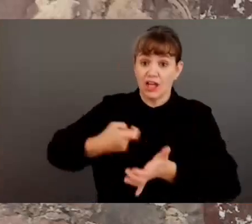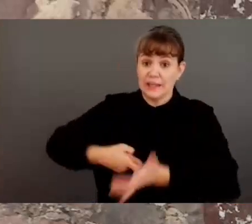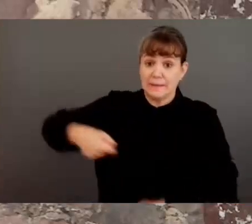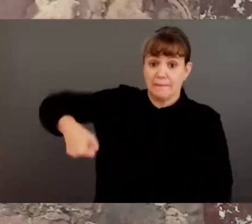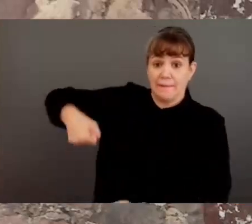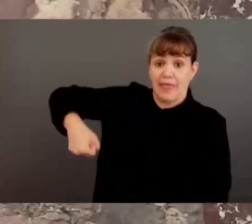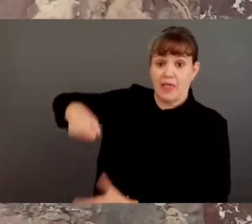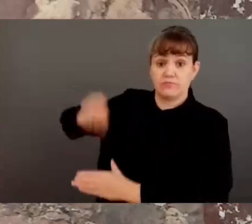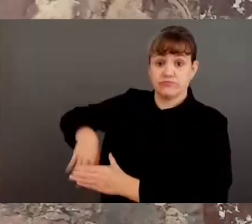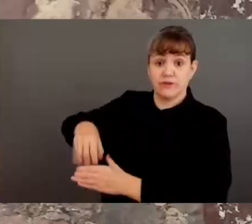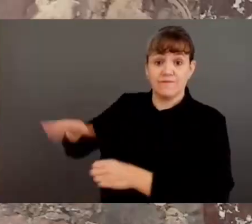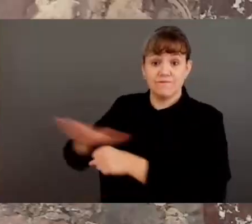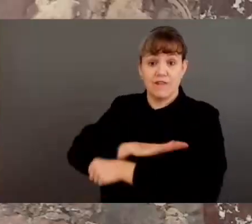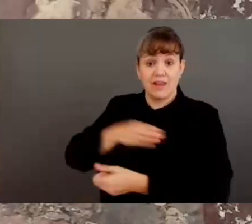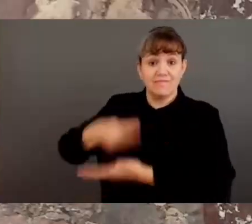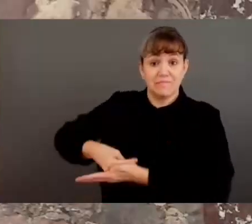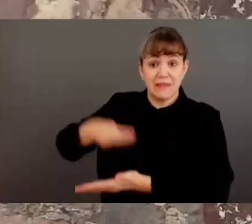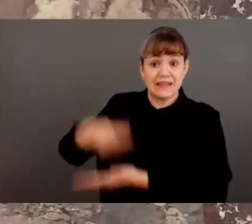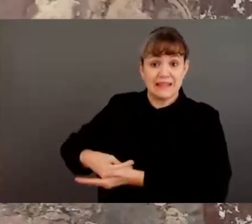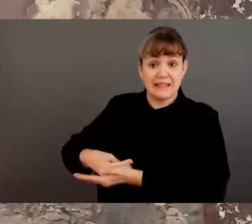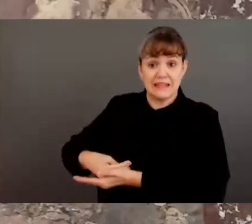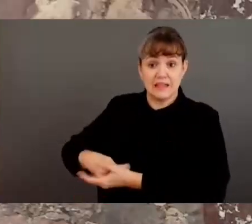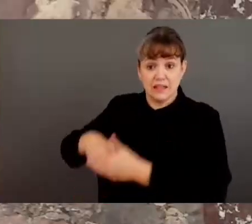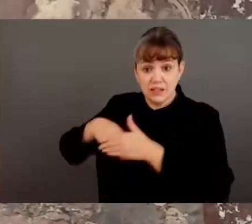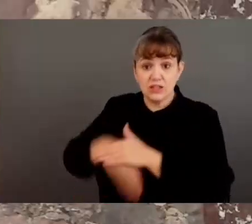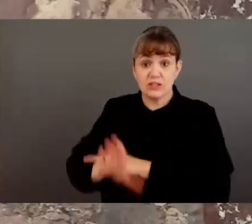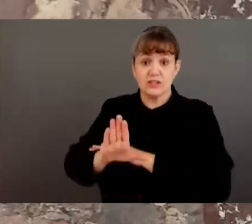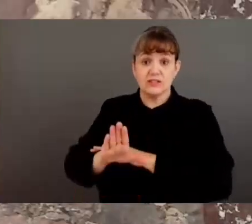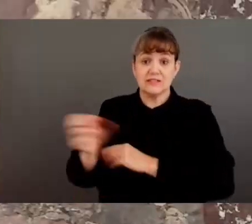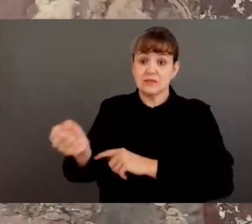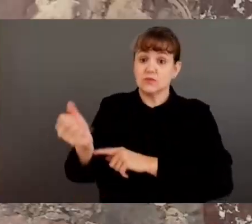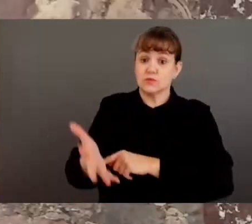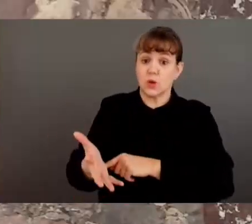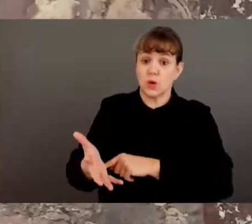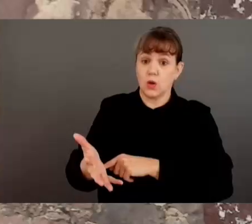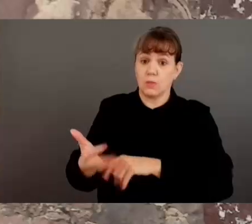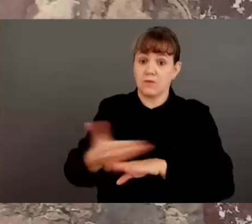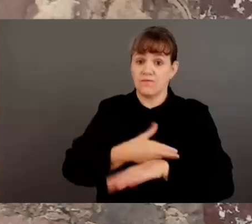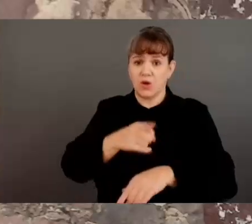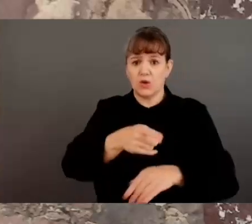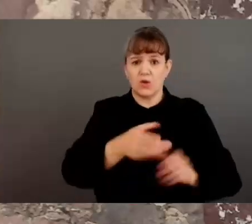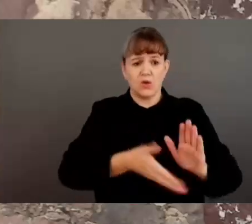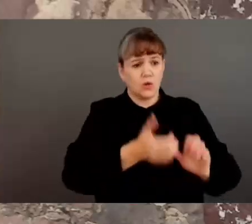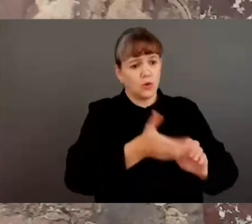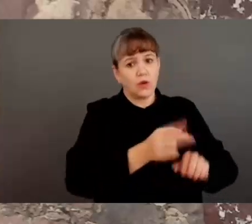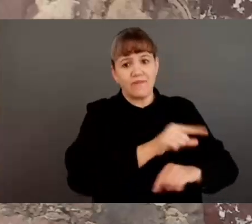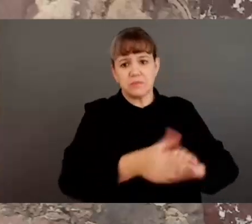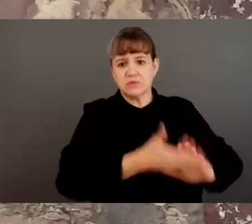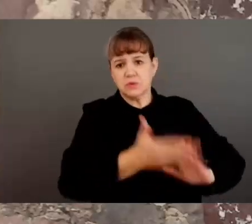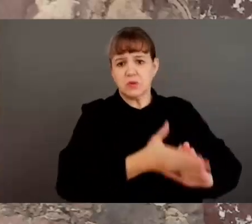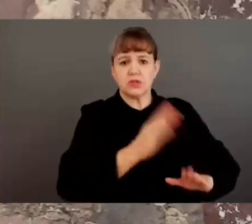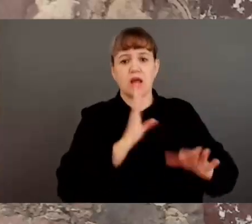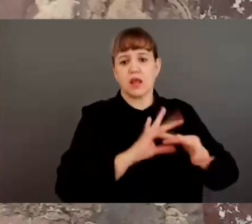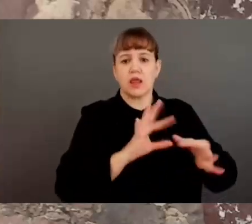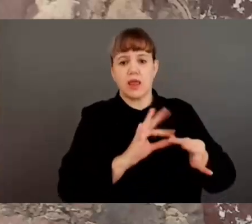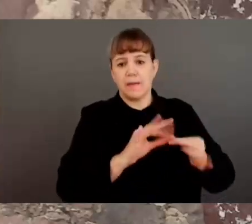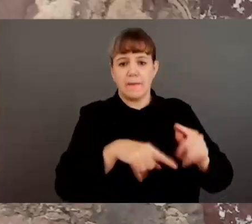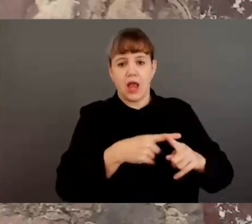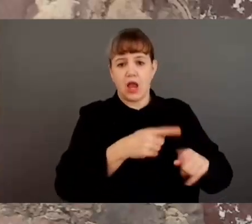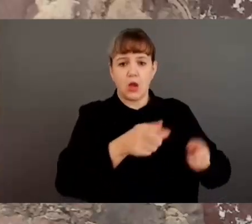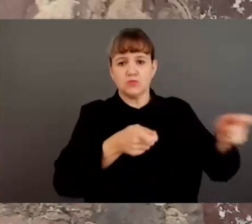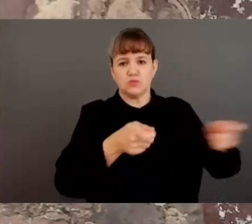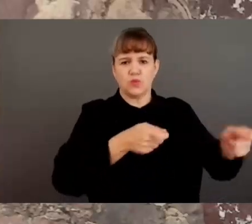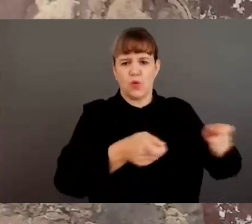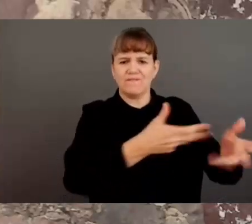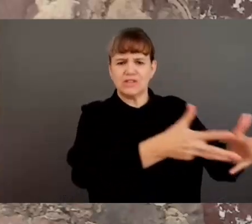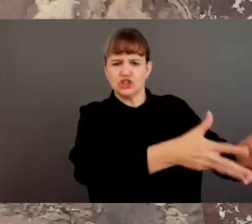crime control arguments. Spare me the crime control arguments. Members, no crosstalk. This is hard please. stuff. We got to stand up for our